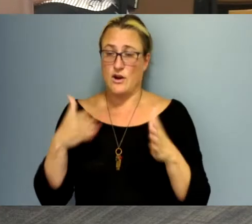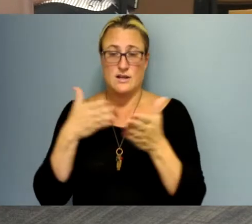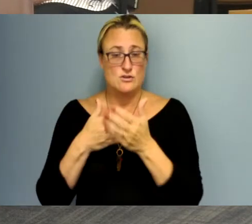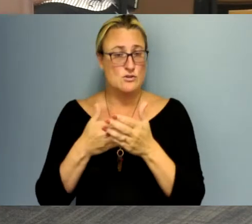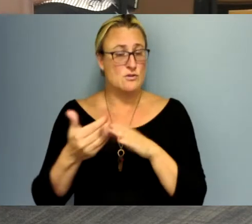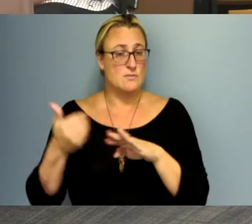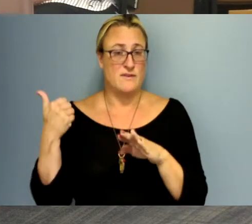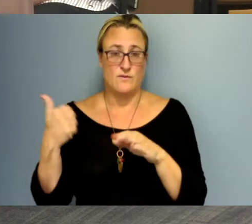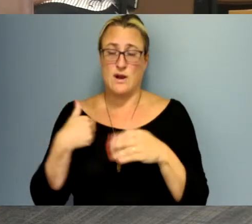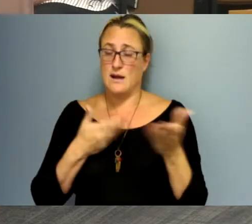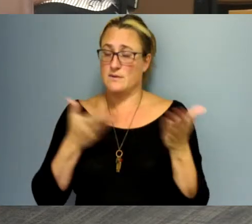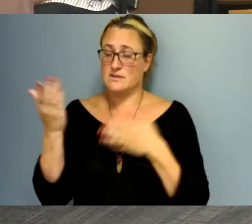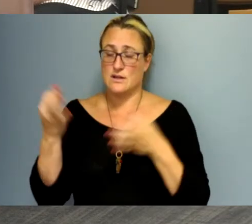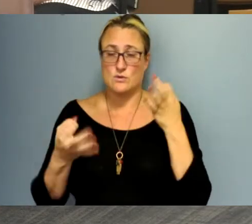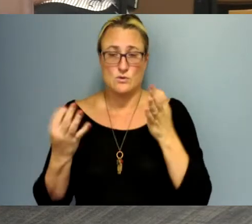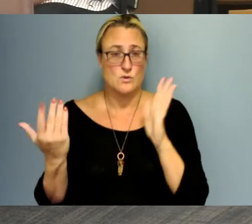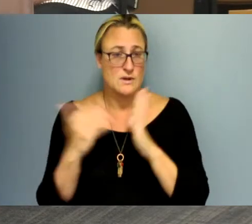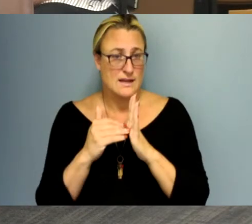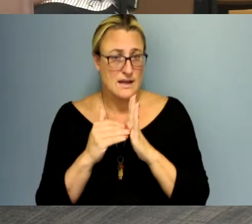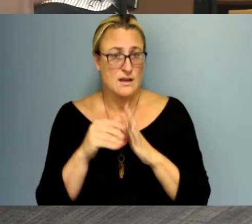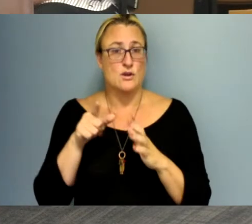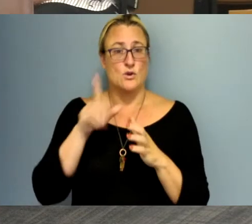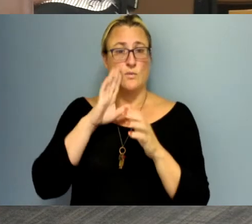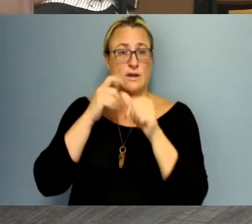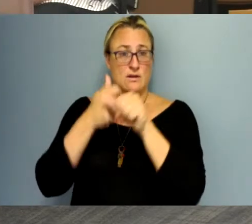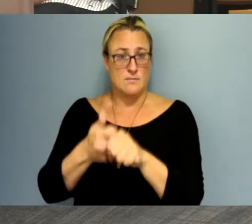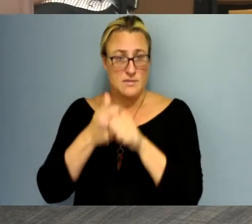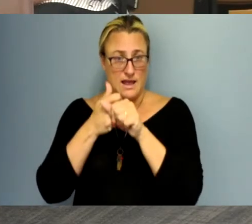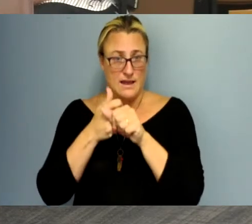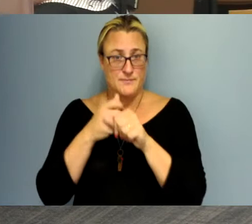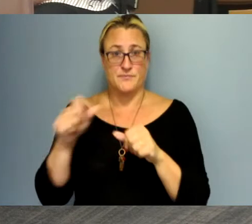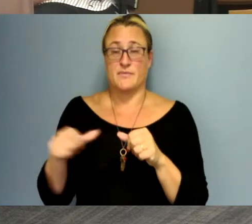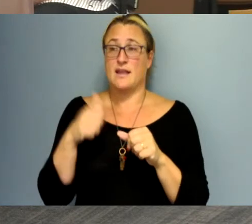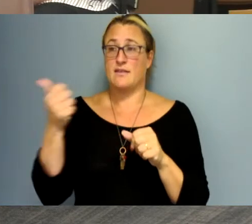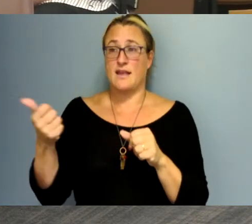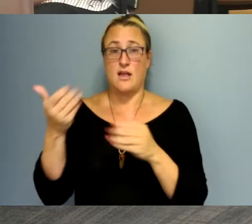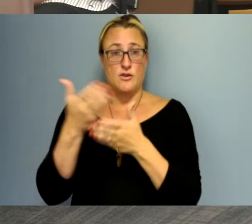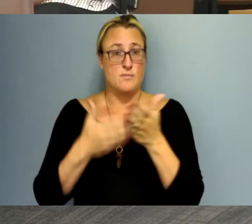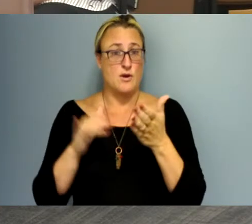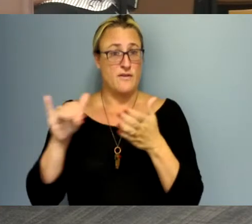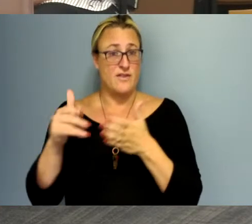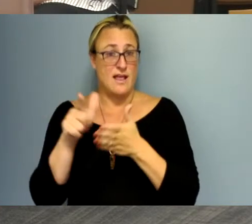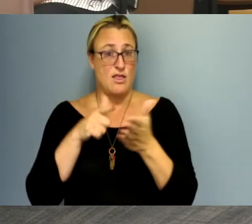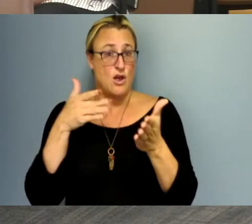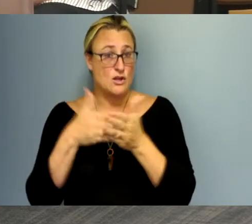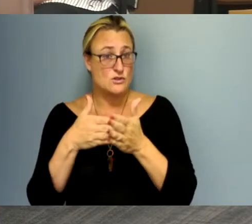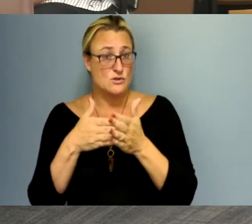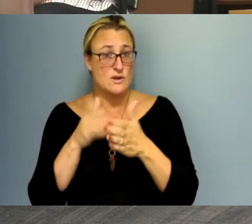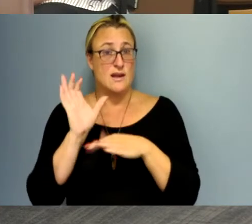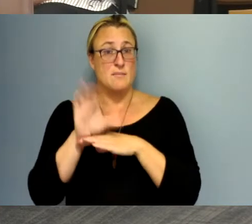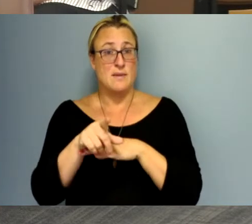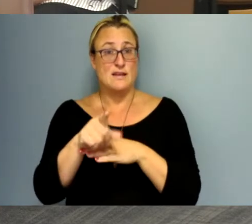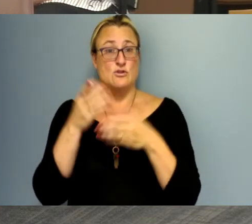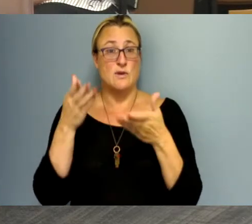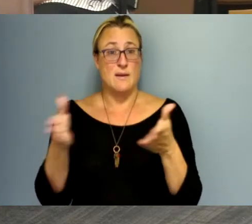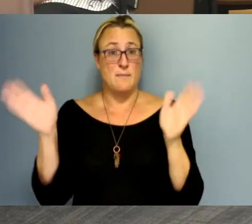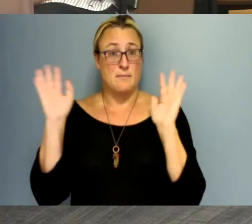and I will take you to court. You will comply. The other side of that suit made you